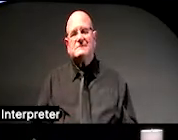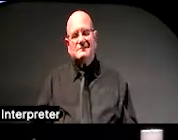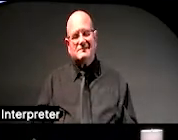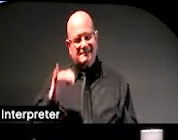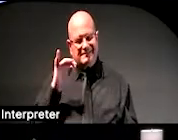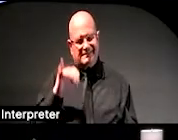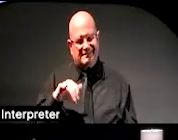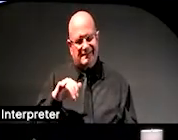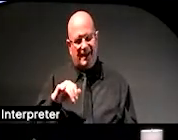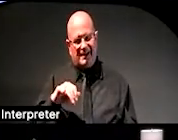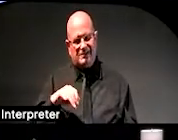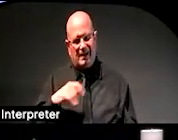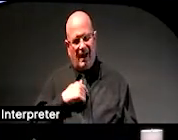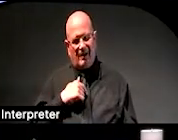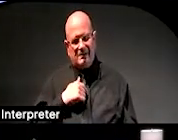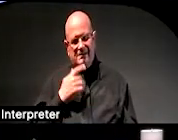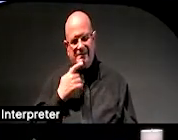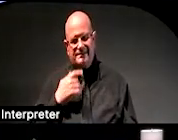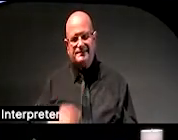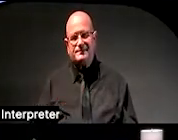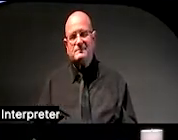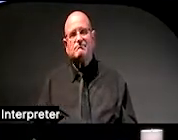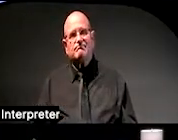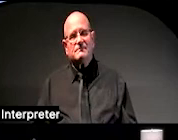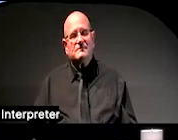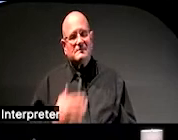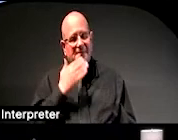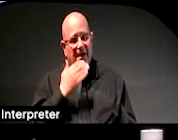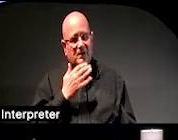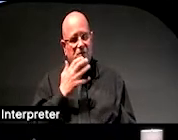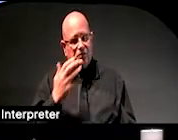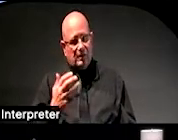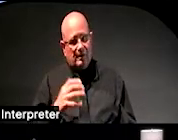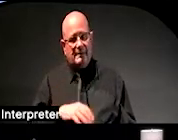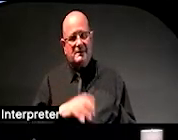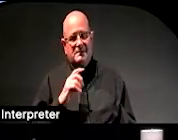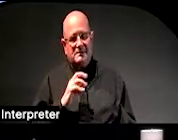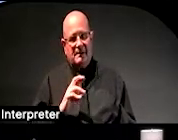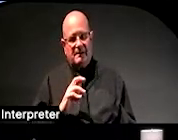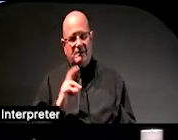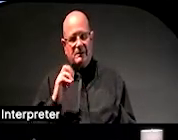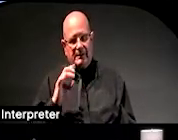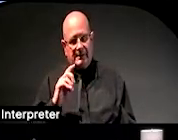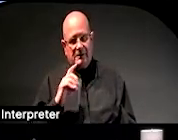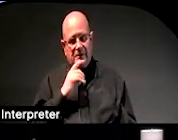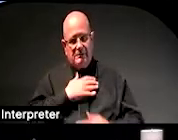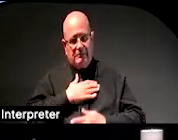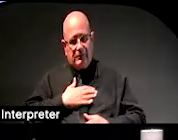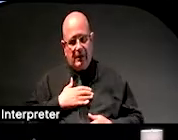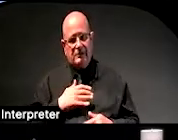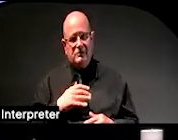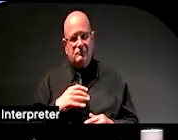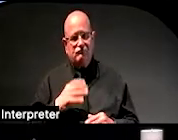would leave with. Thank you You're so welcome. much, You're Dr. welcome. Reed. It You're has been welcome. a pleasure getting to know